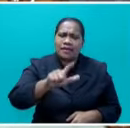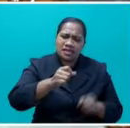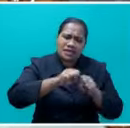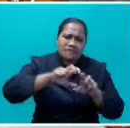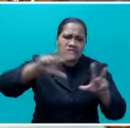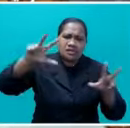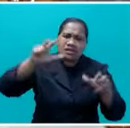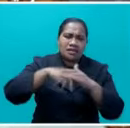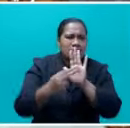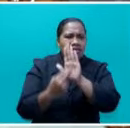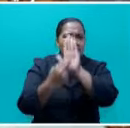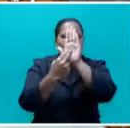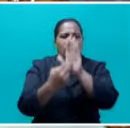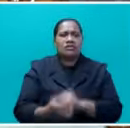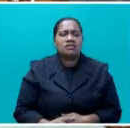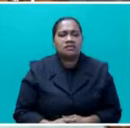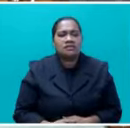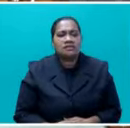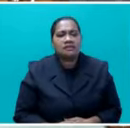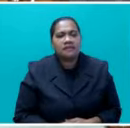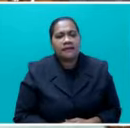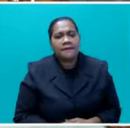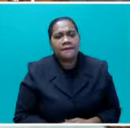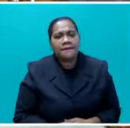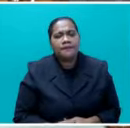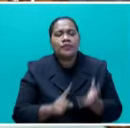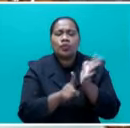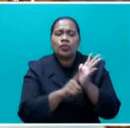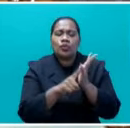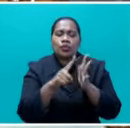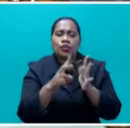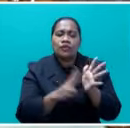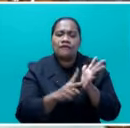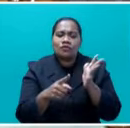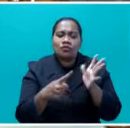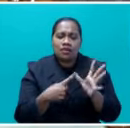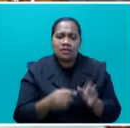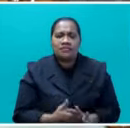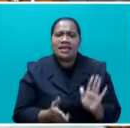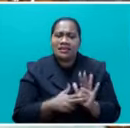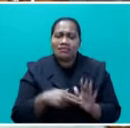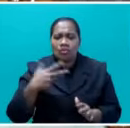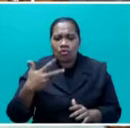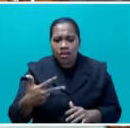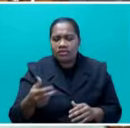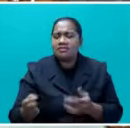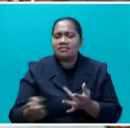north, FBC transferring to Wailesi. Ulivua, Nambowalu and surrounding areas, TFL with